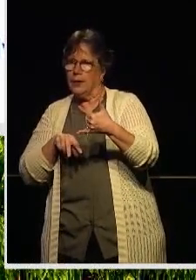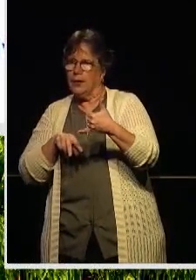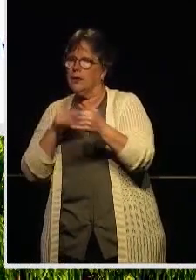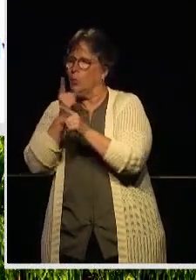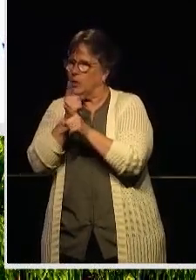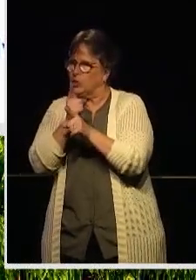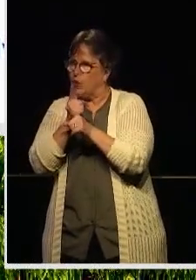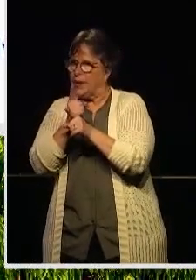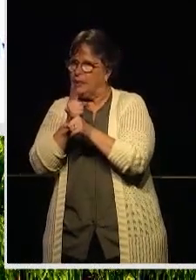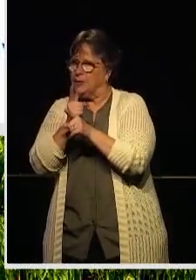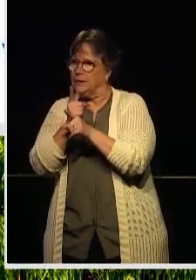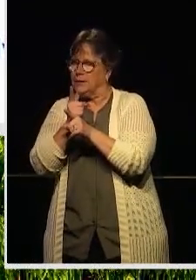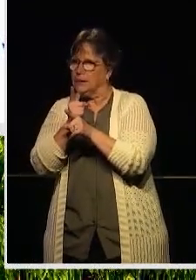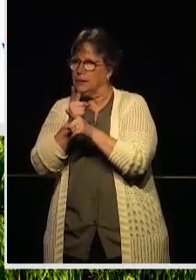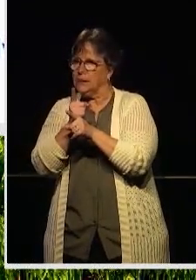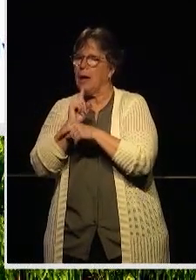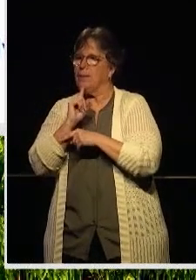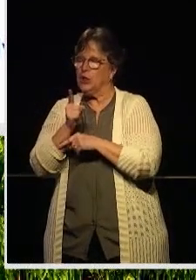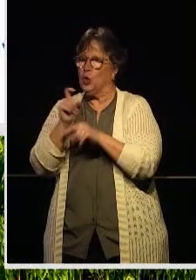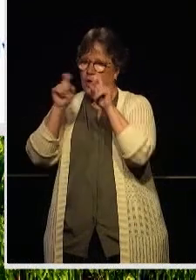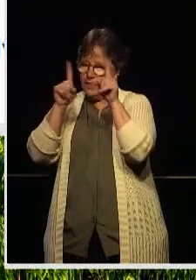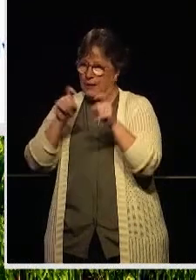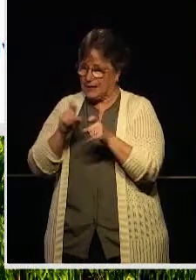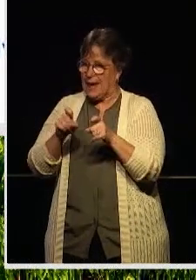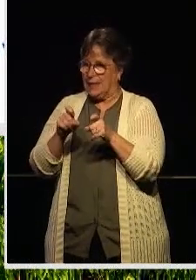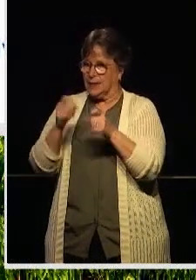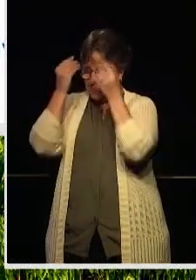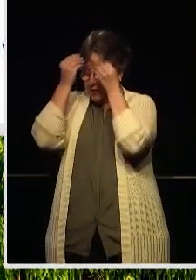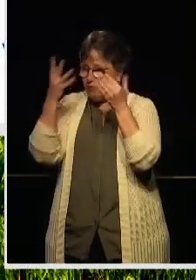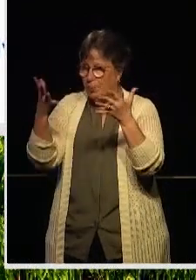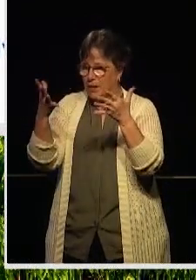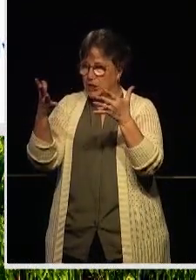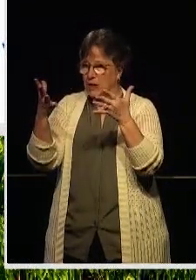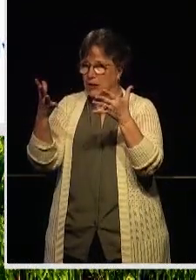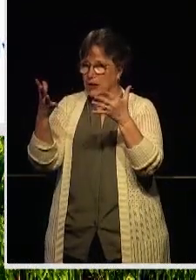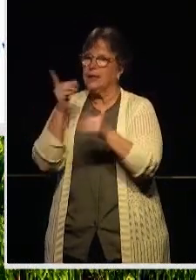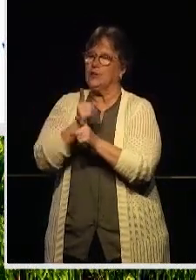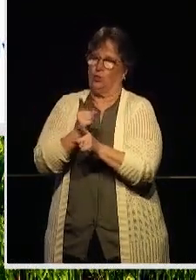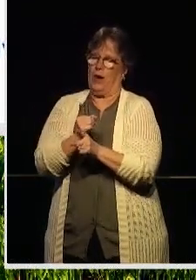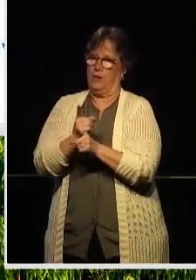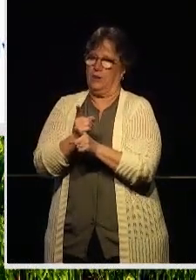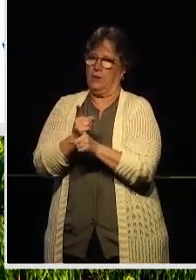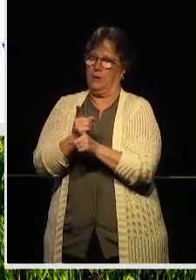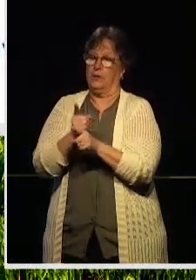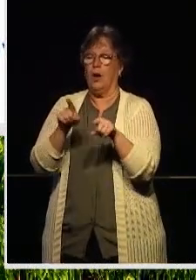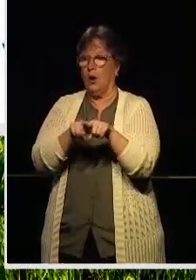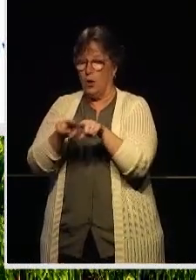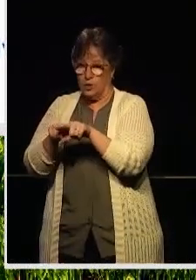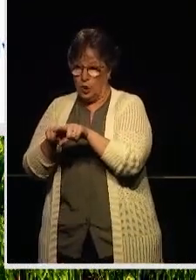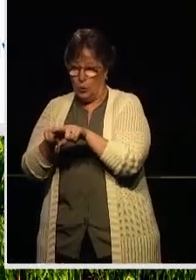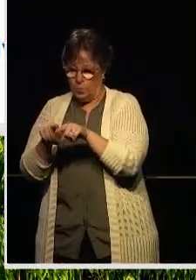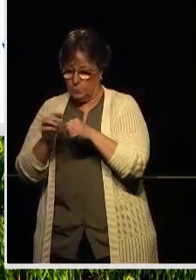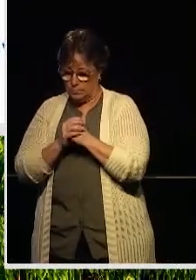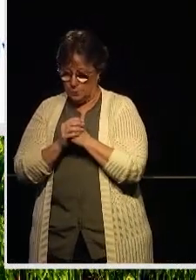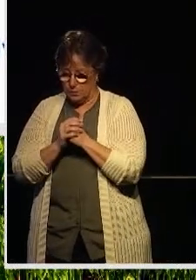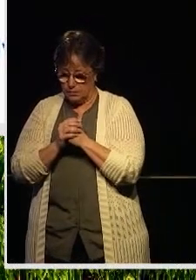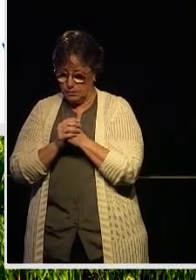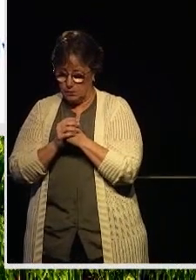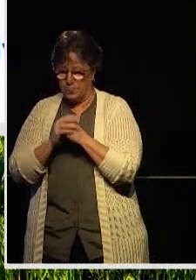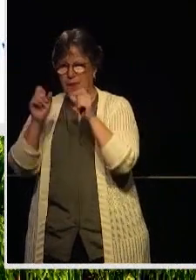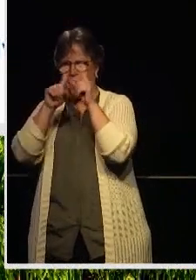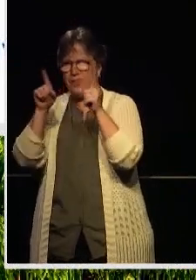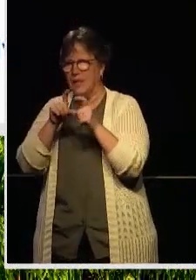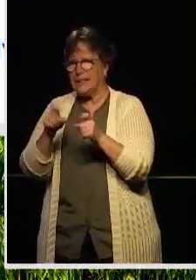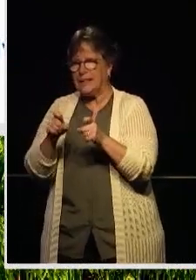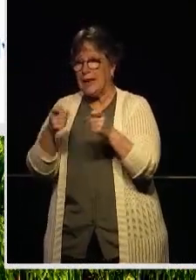accurately and get test results on the device accurately. Not only that, the test results are